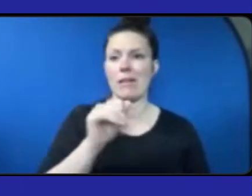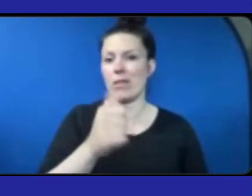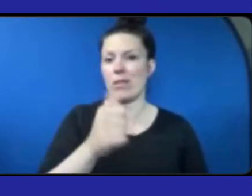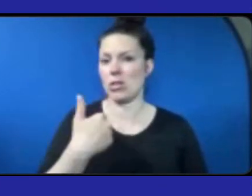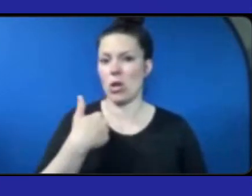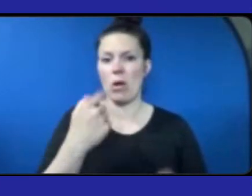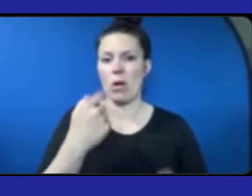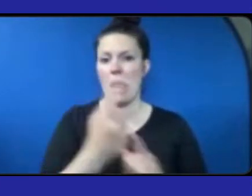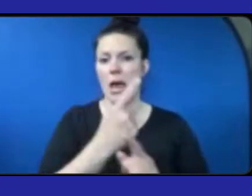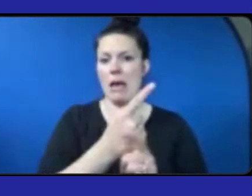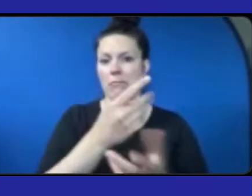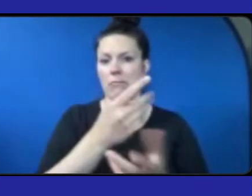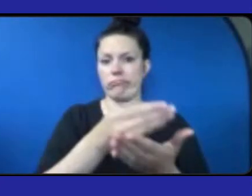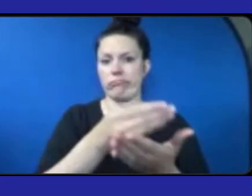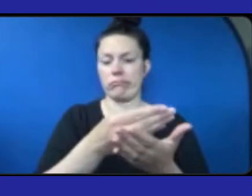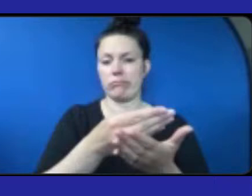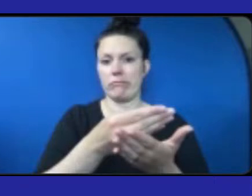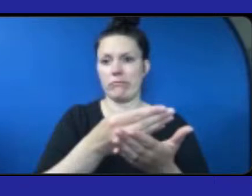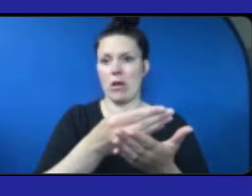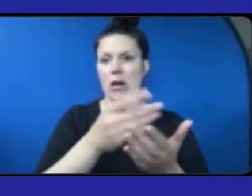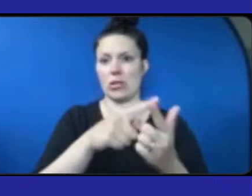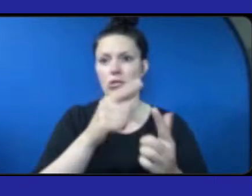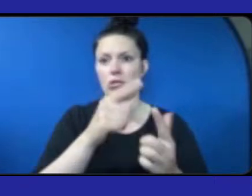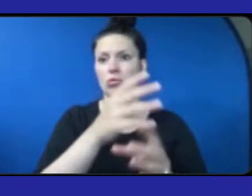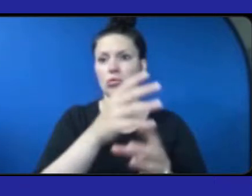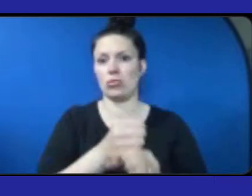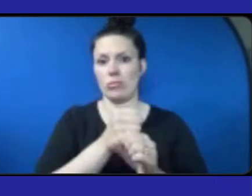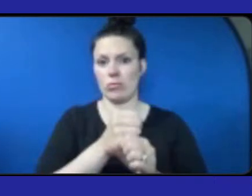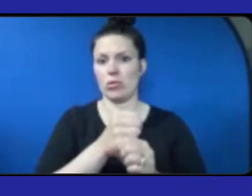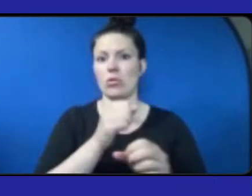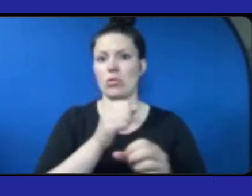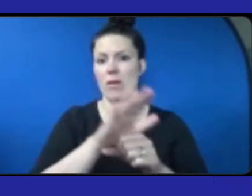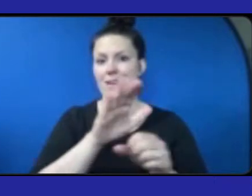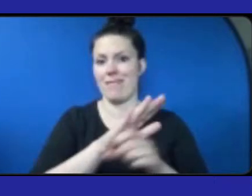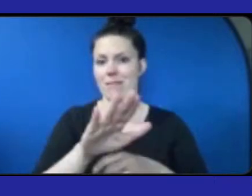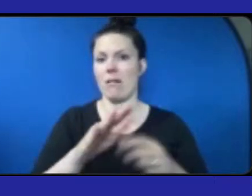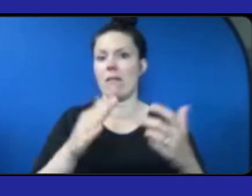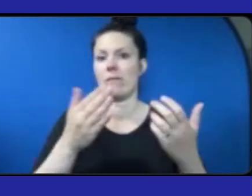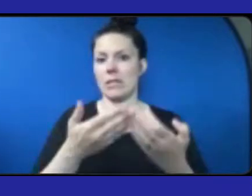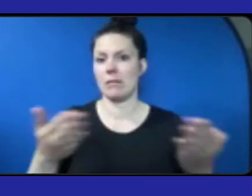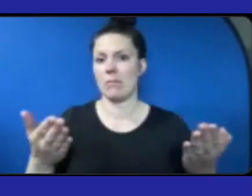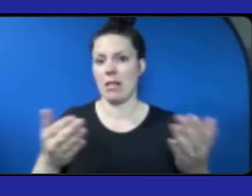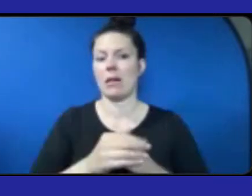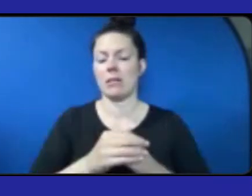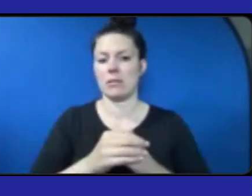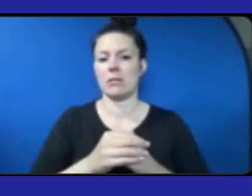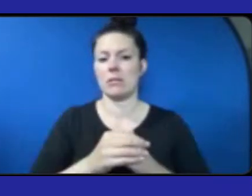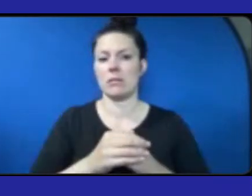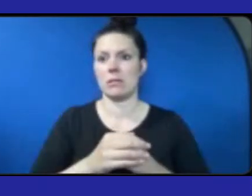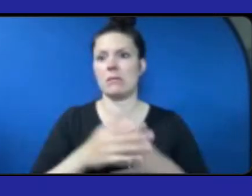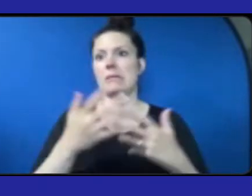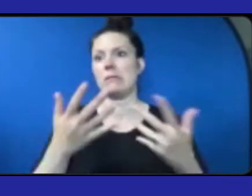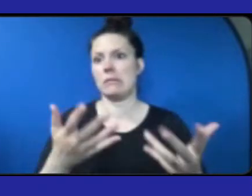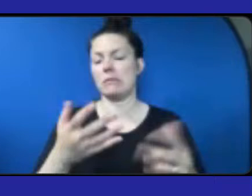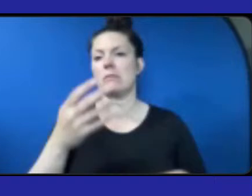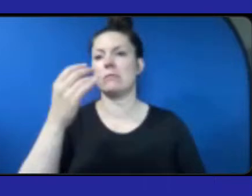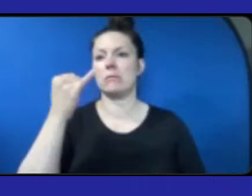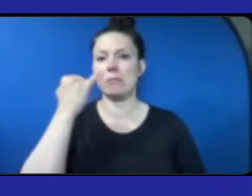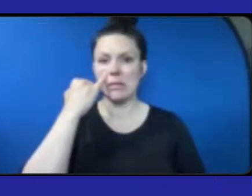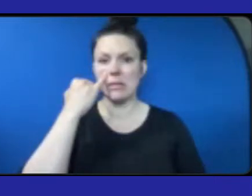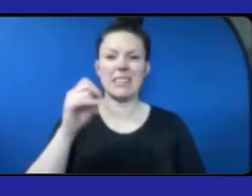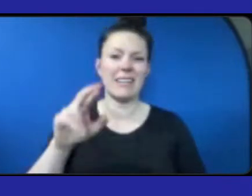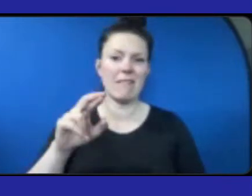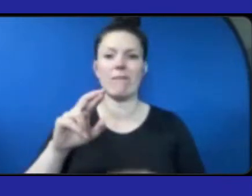the funds to procure enough of the supplies if and when they need